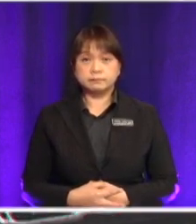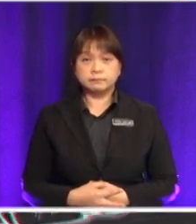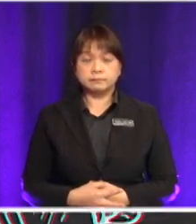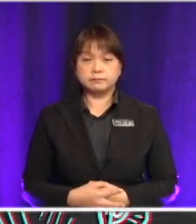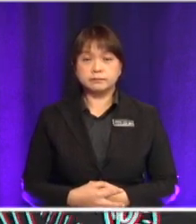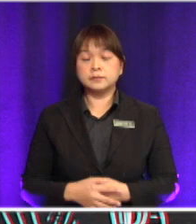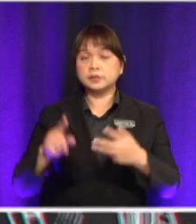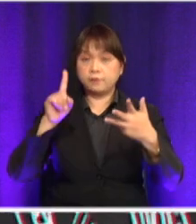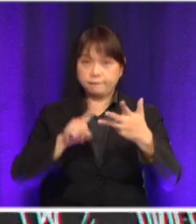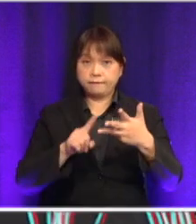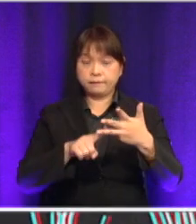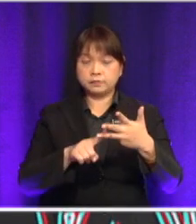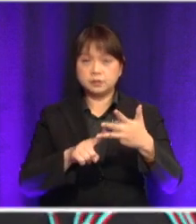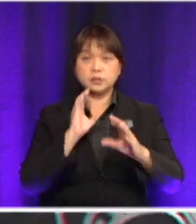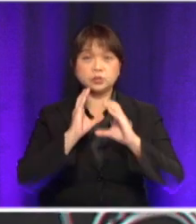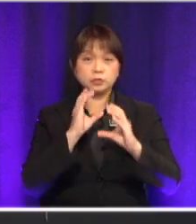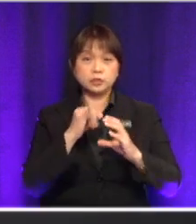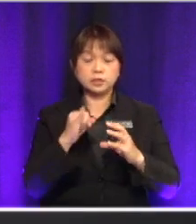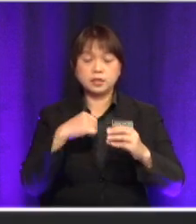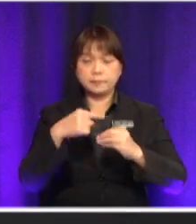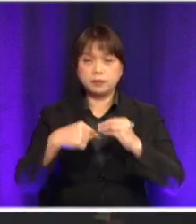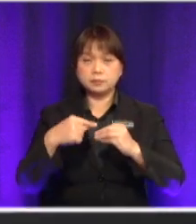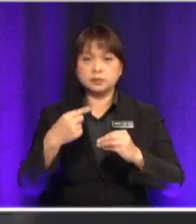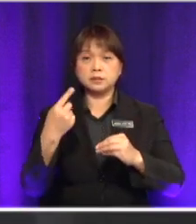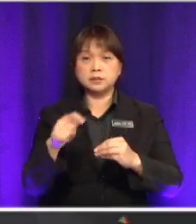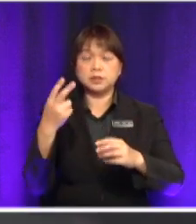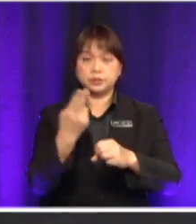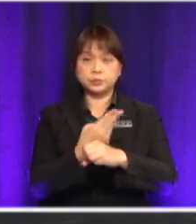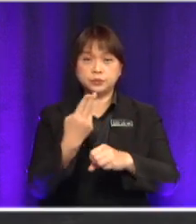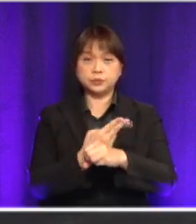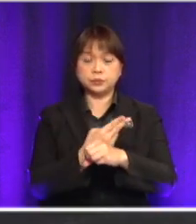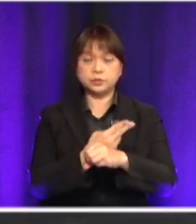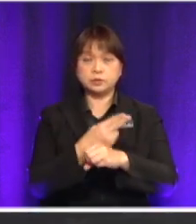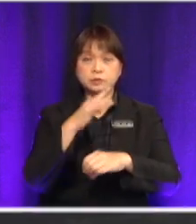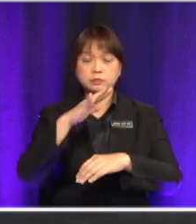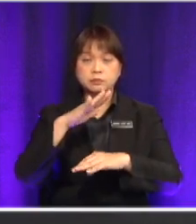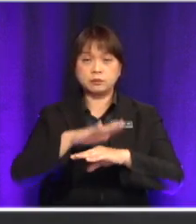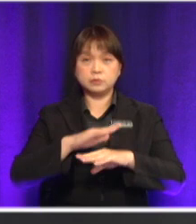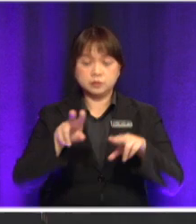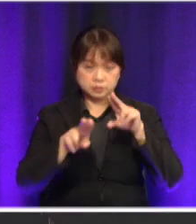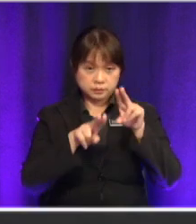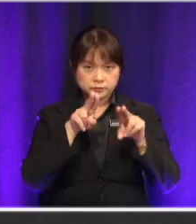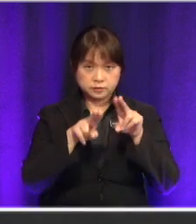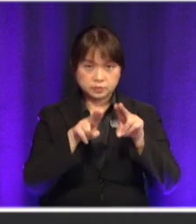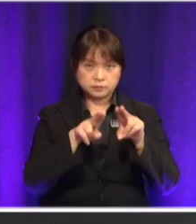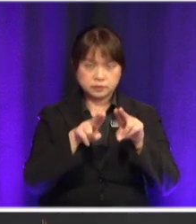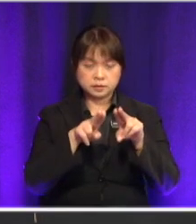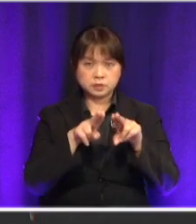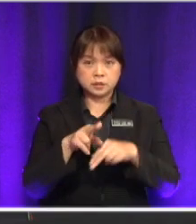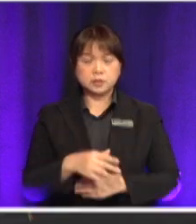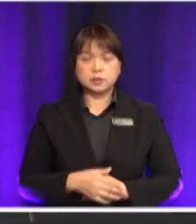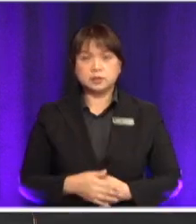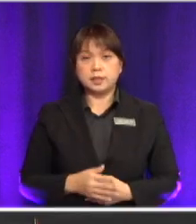paragraph, they are talking about the use of video surveillance in like the real world, and they're talking about this guy in